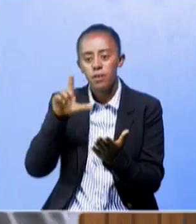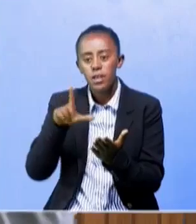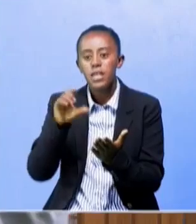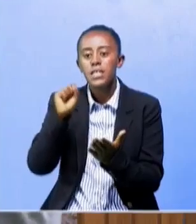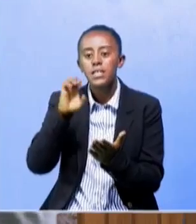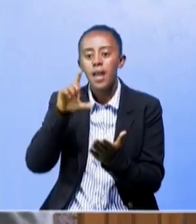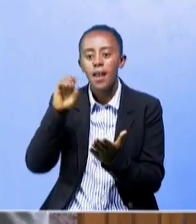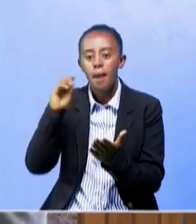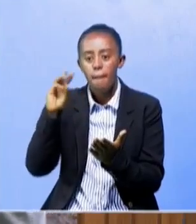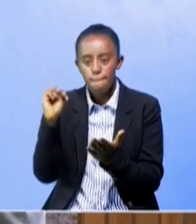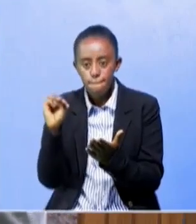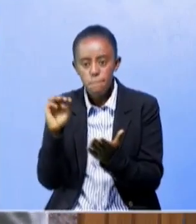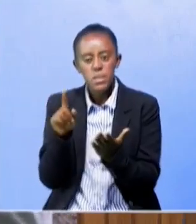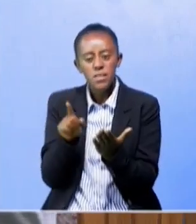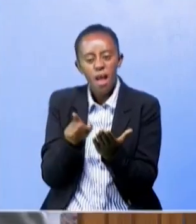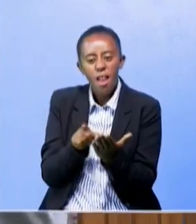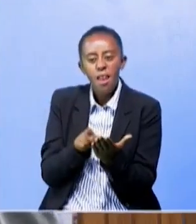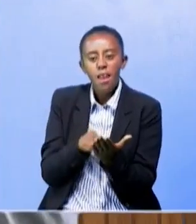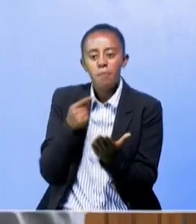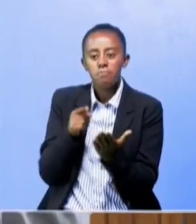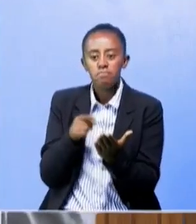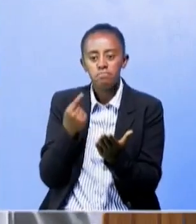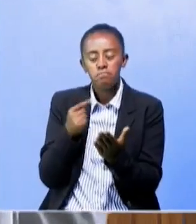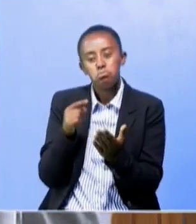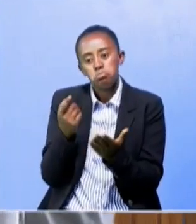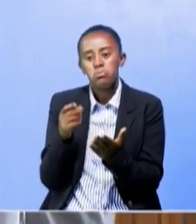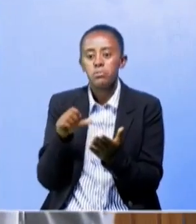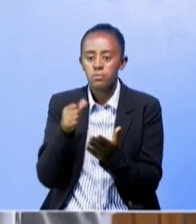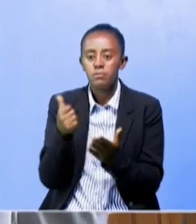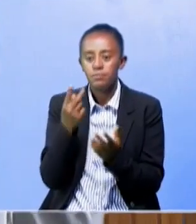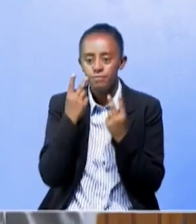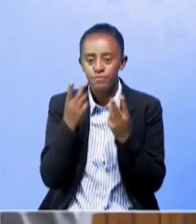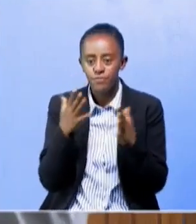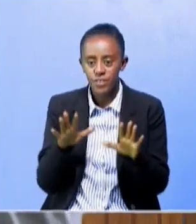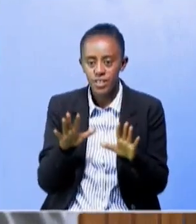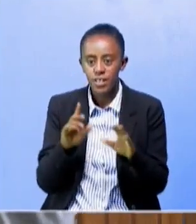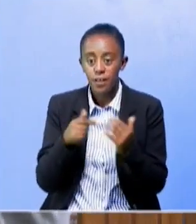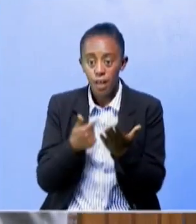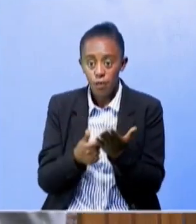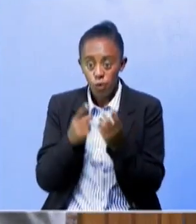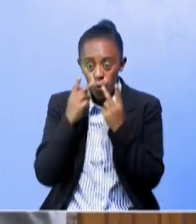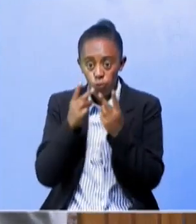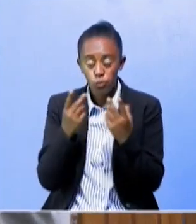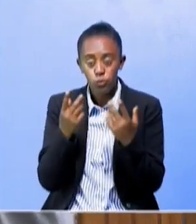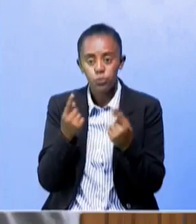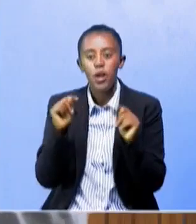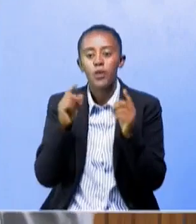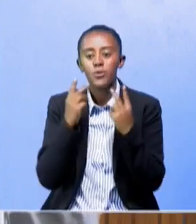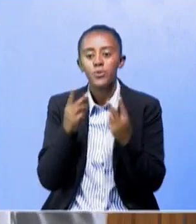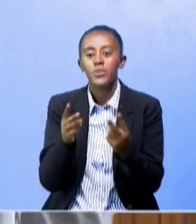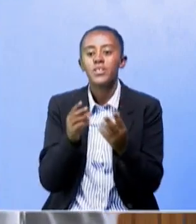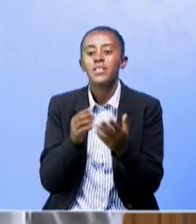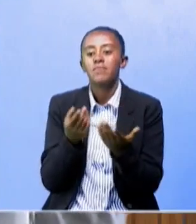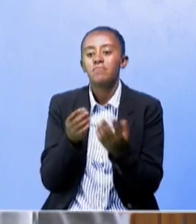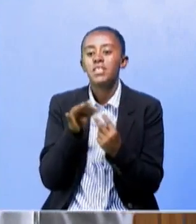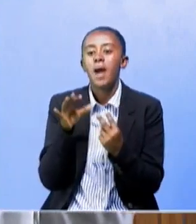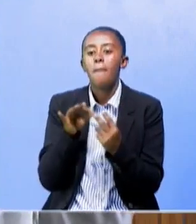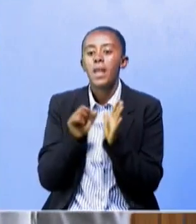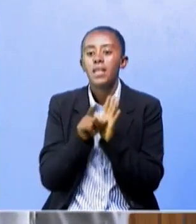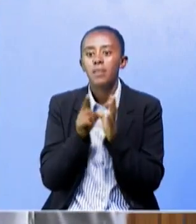seldom, and some others. Therefore, we're trying to see that, some of the sample examples for